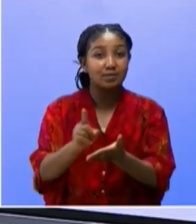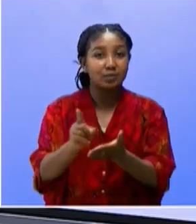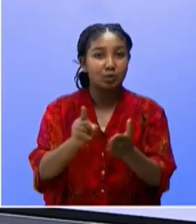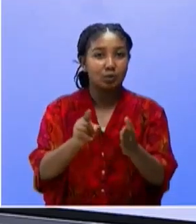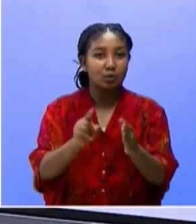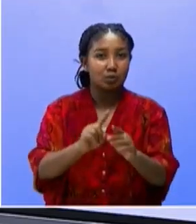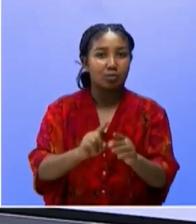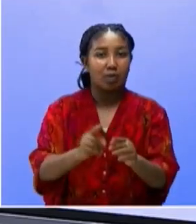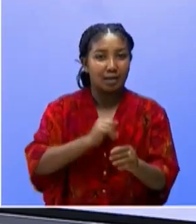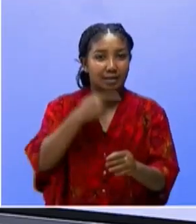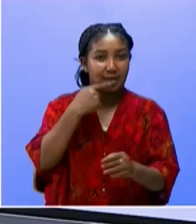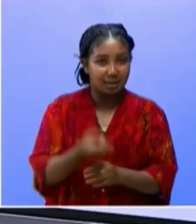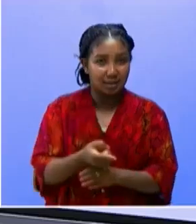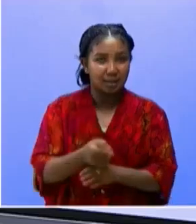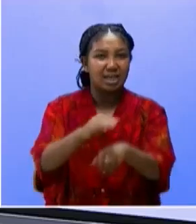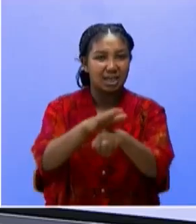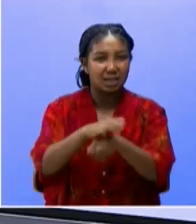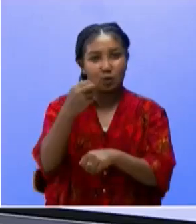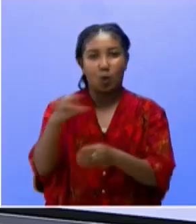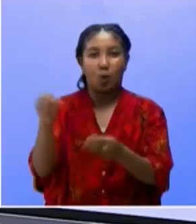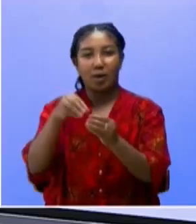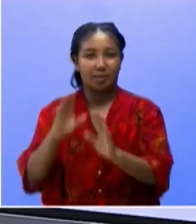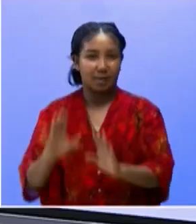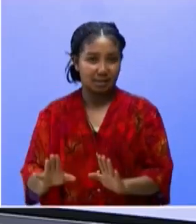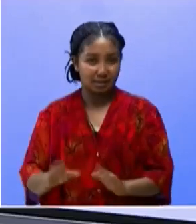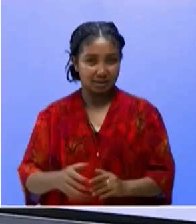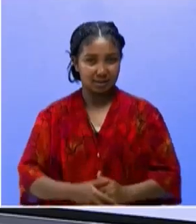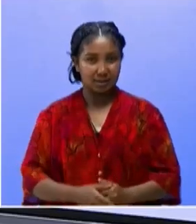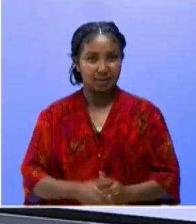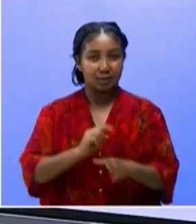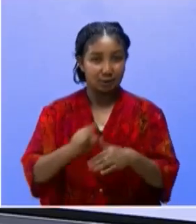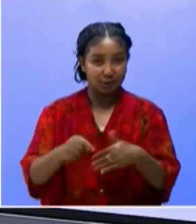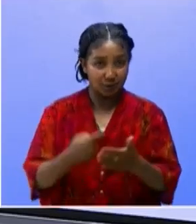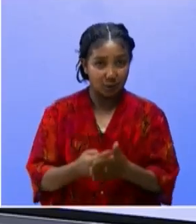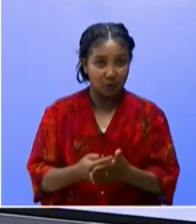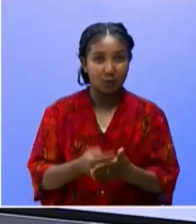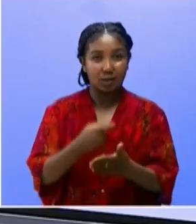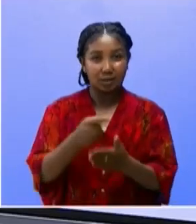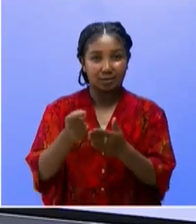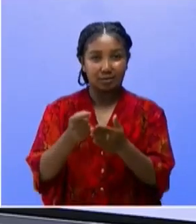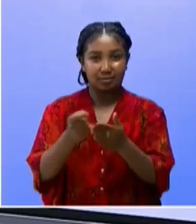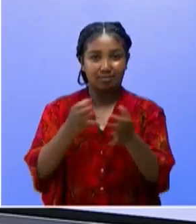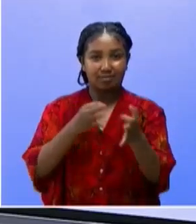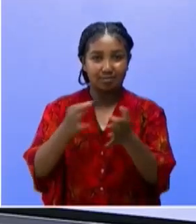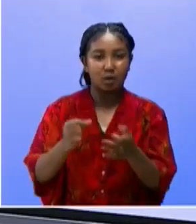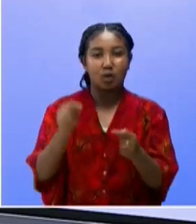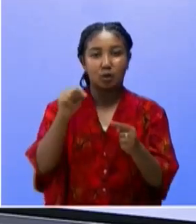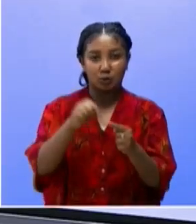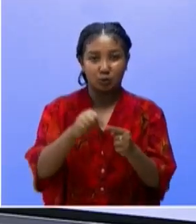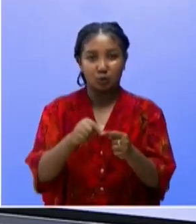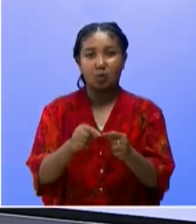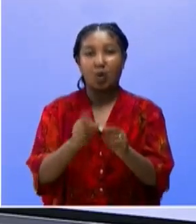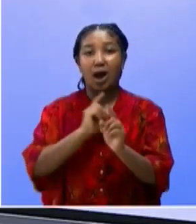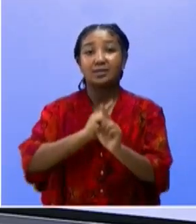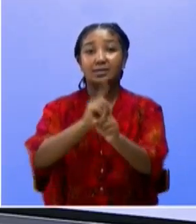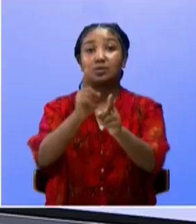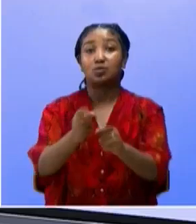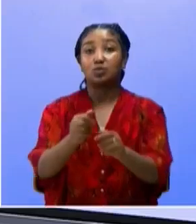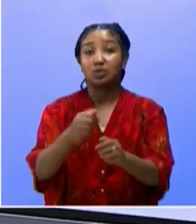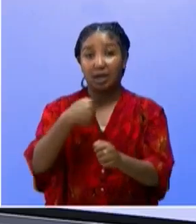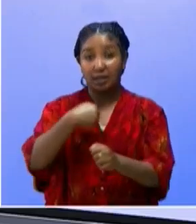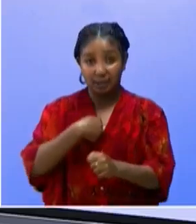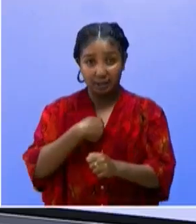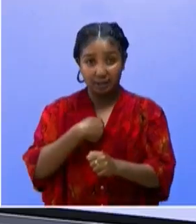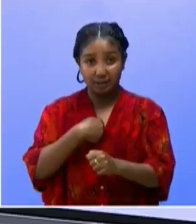it specific, I said what? English or mathematics, right? So, it leads us to an answer which can tell